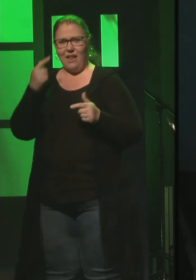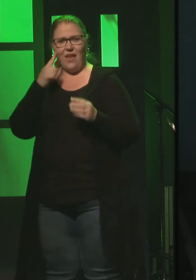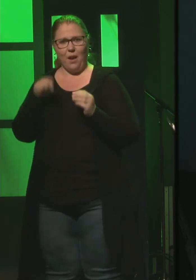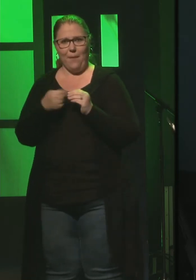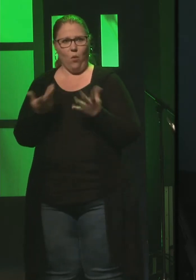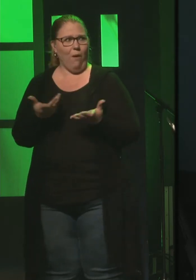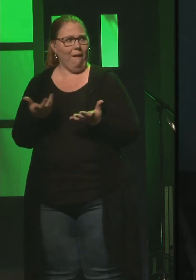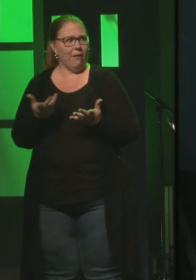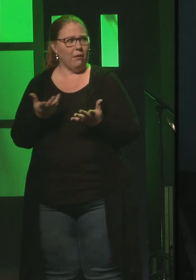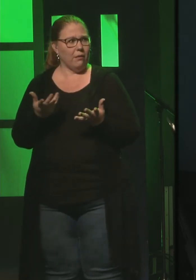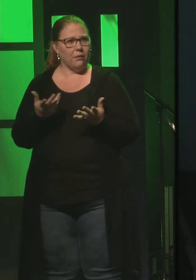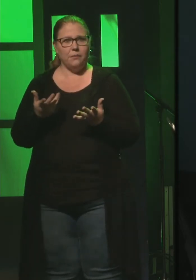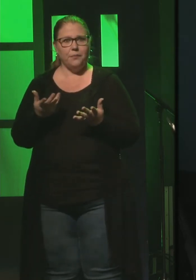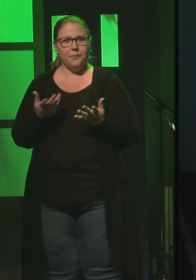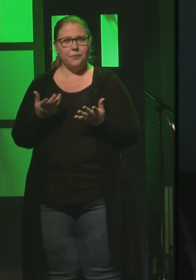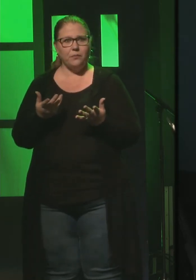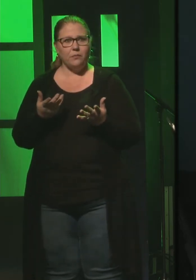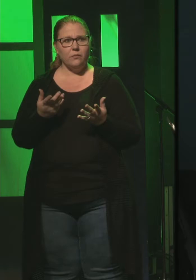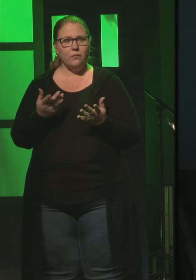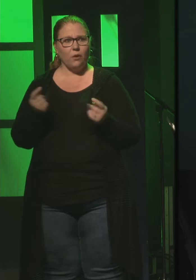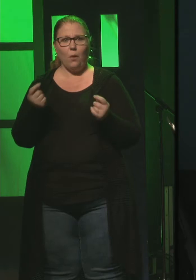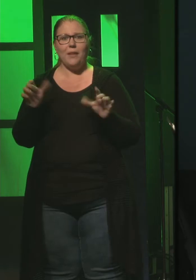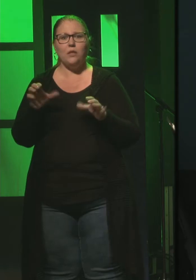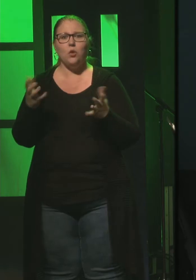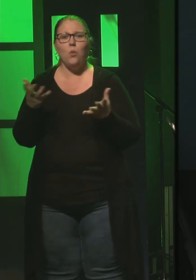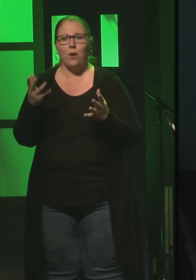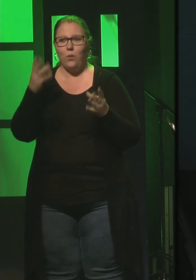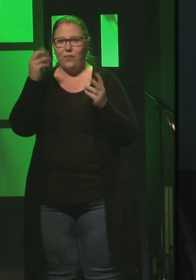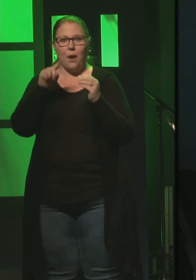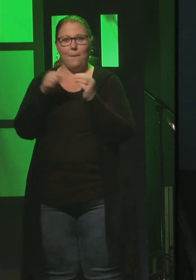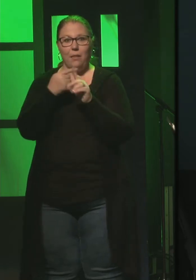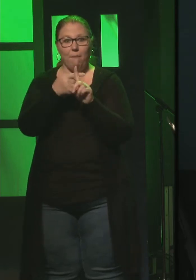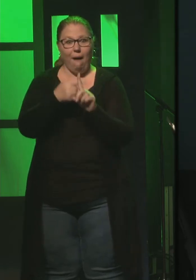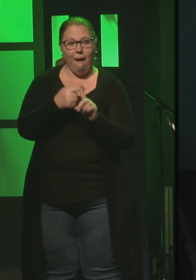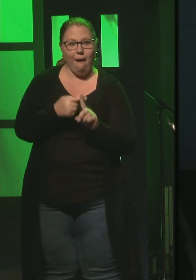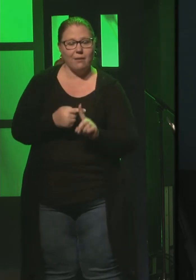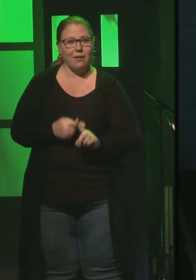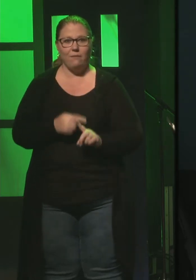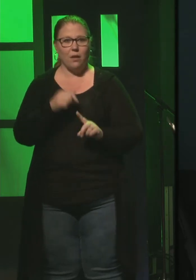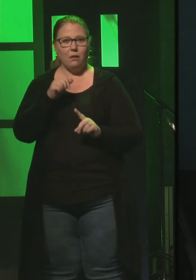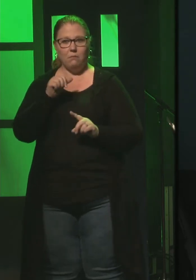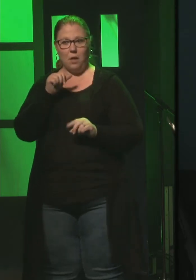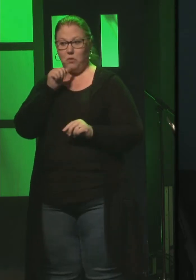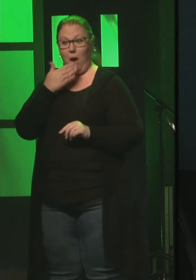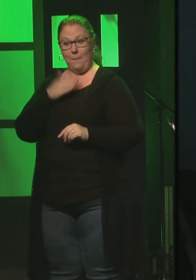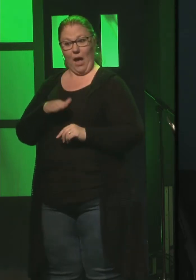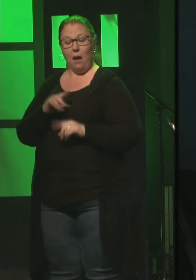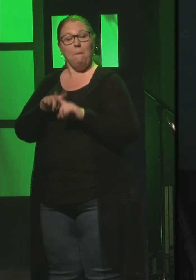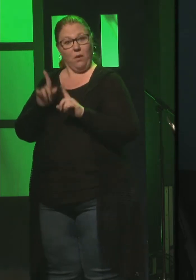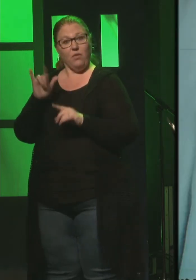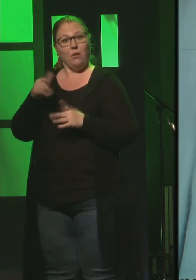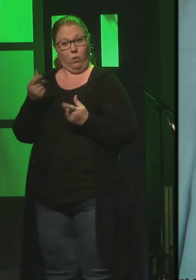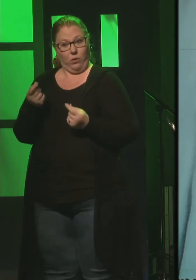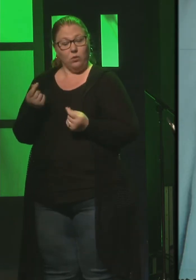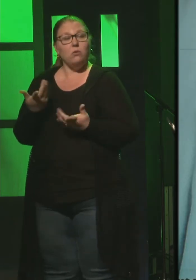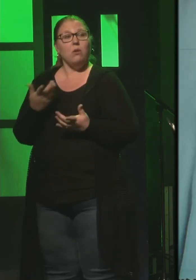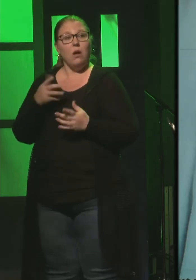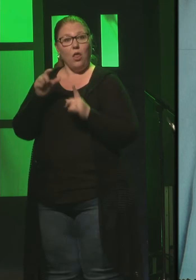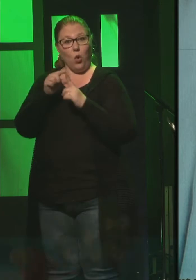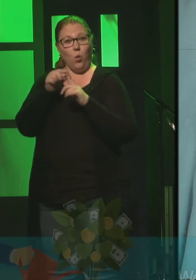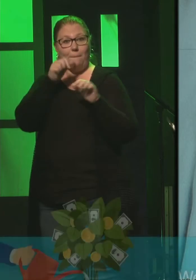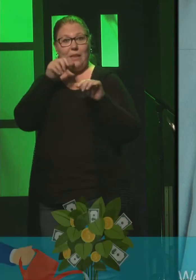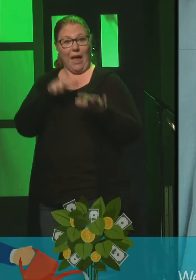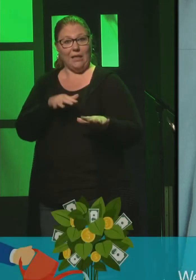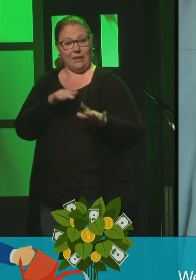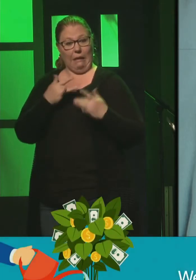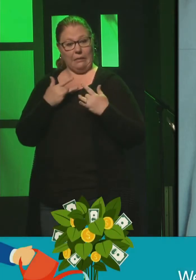What happens in your head, right? We immediately do what? We think of the good in our lives, right? Not a bad thing. That's just what we do. The word blessing, the word